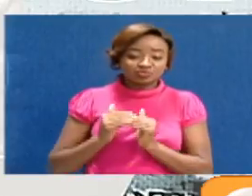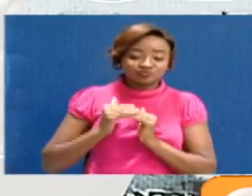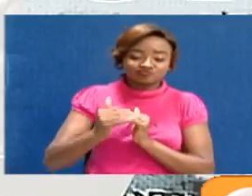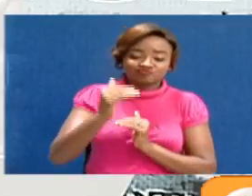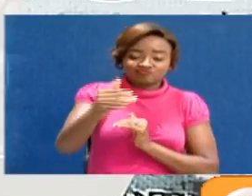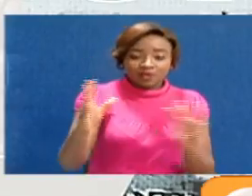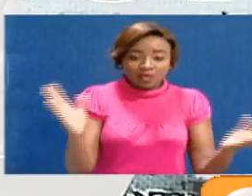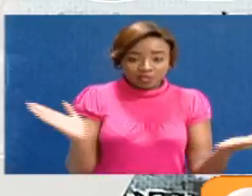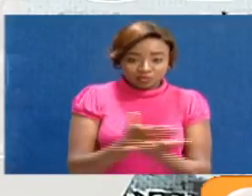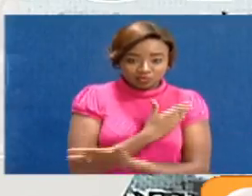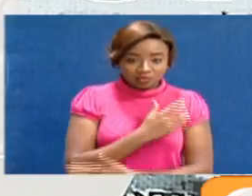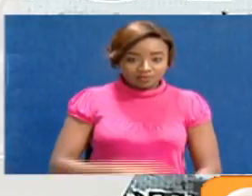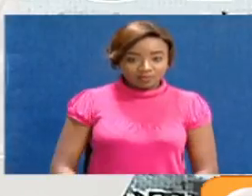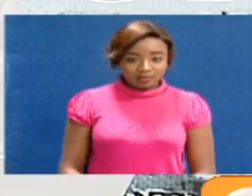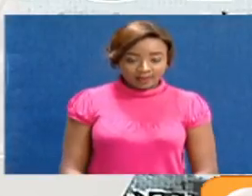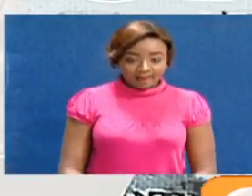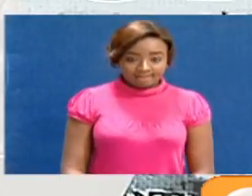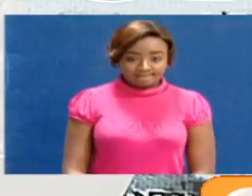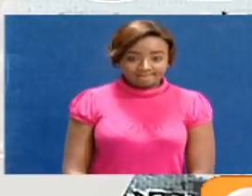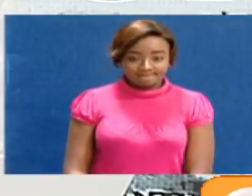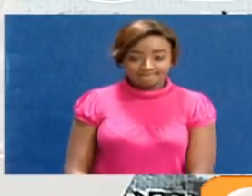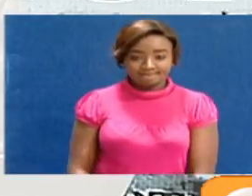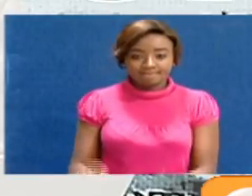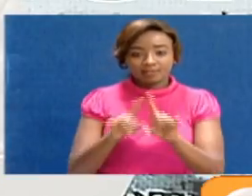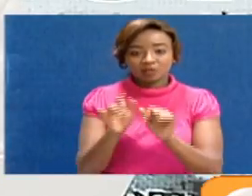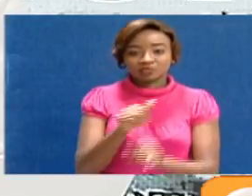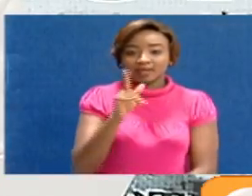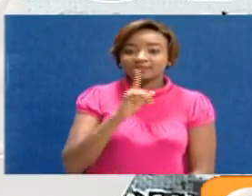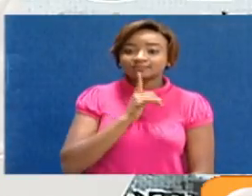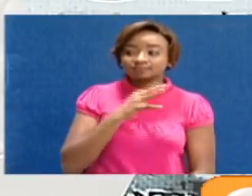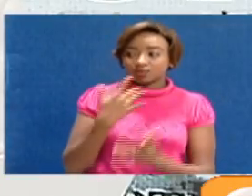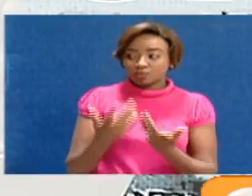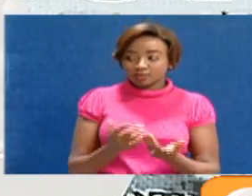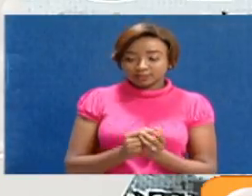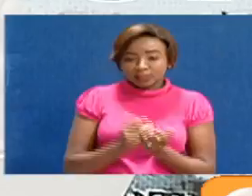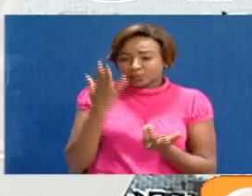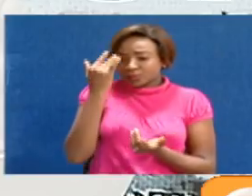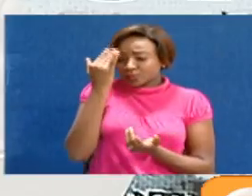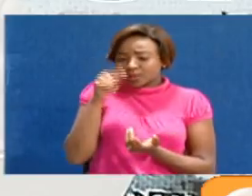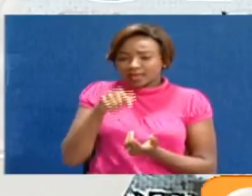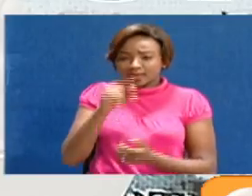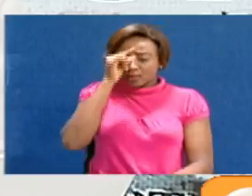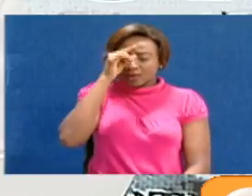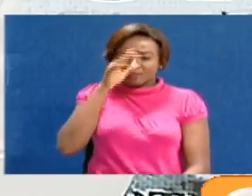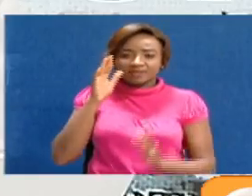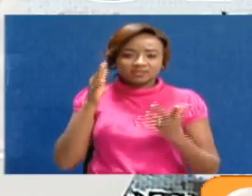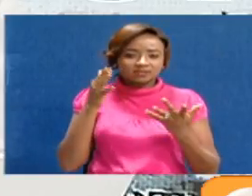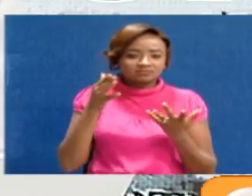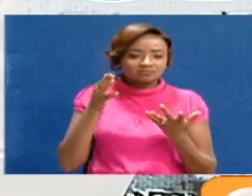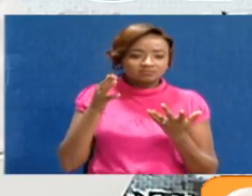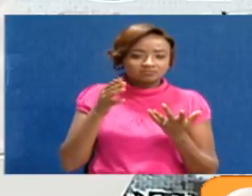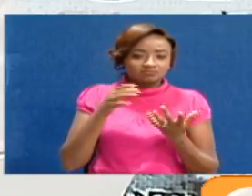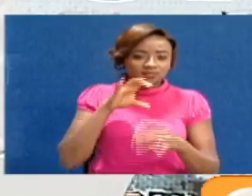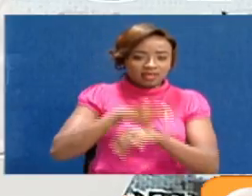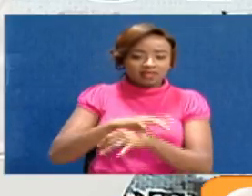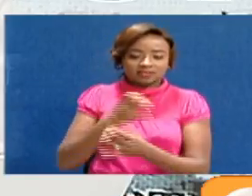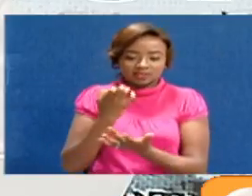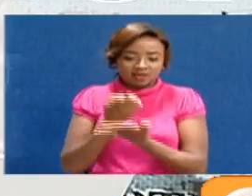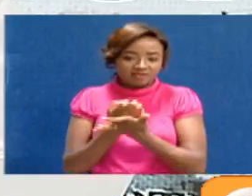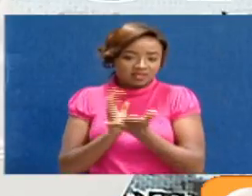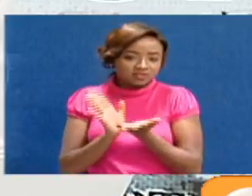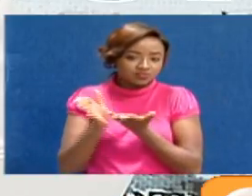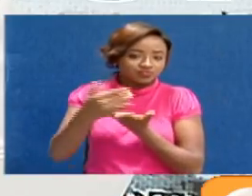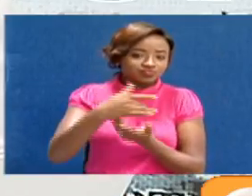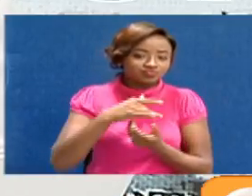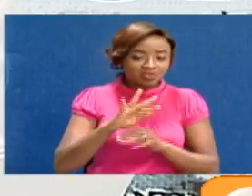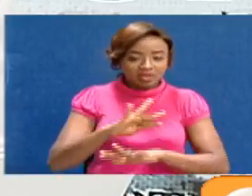this fight. Let me see if I can squeeze in two more. Nyamogo Gogni says, why should the government with enough evidence lose a graft case